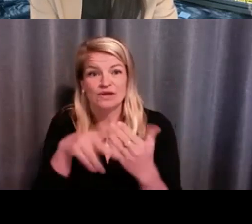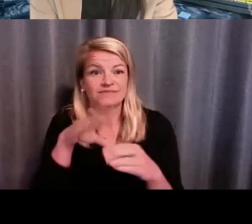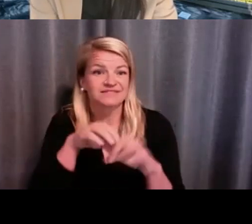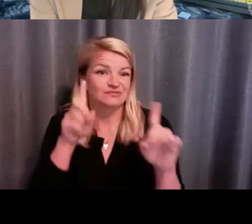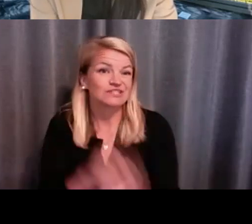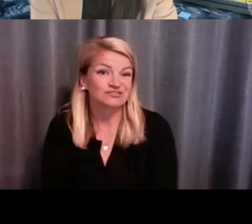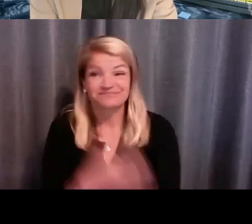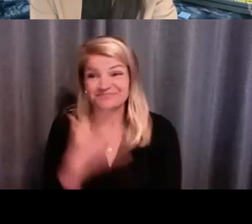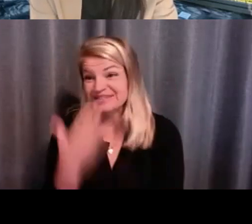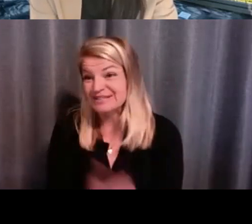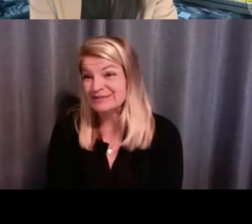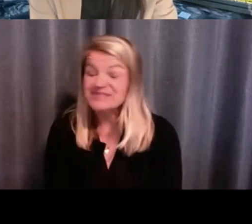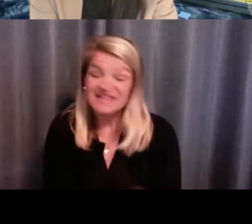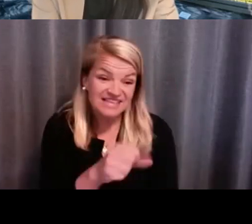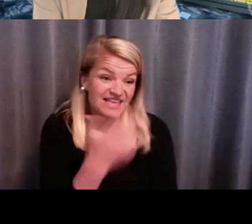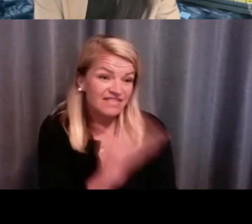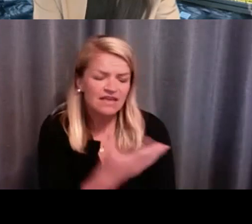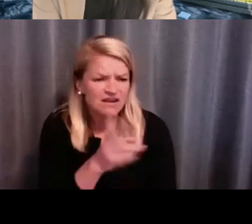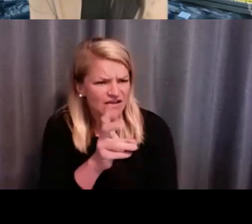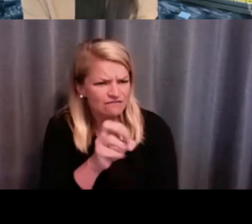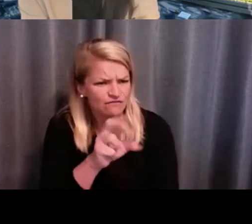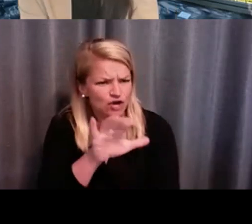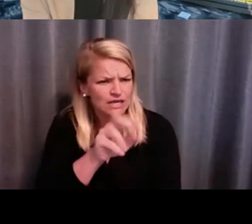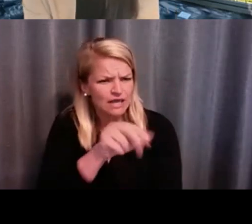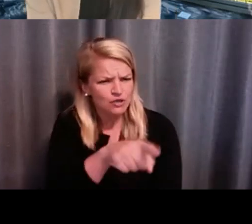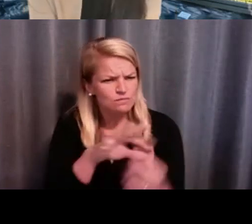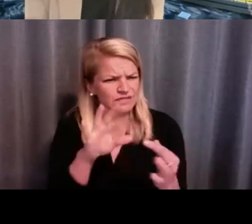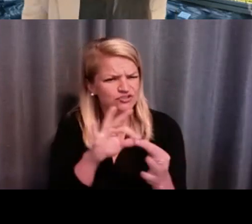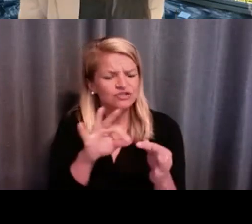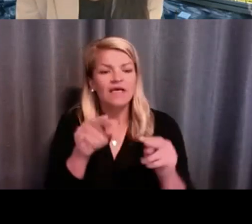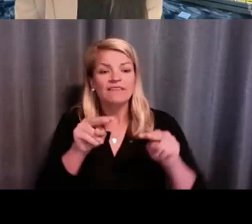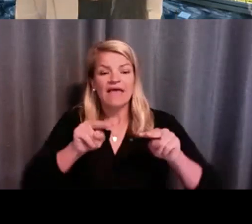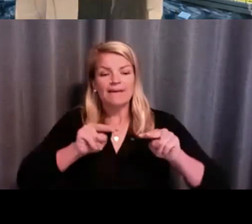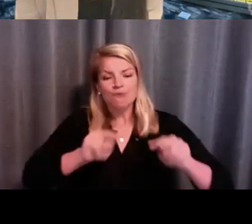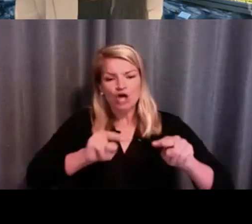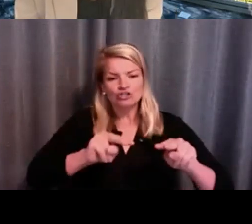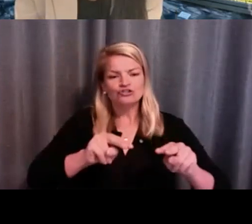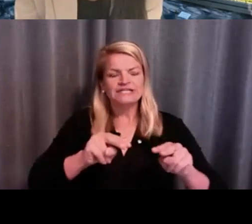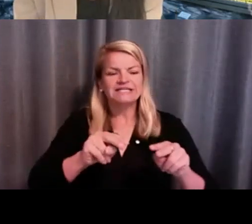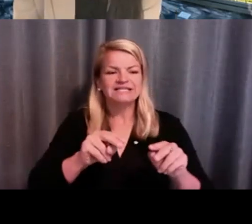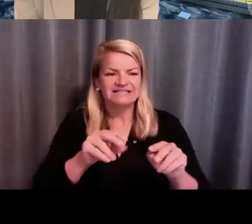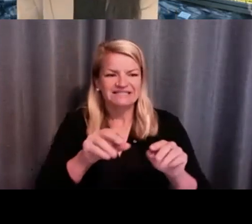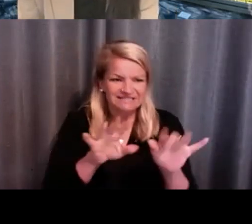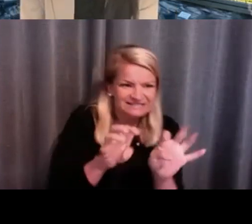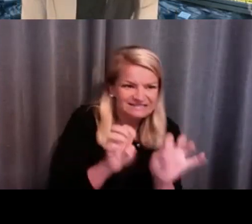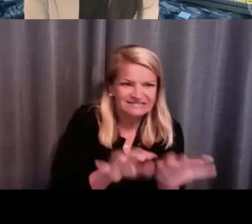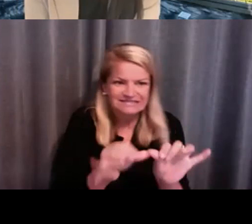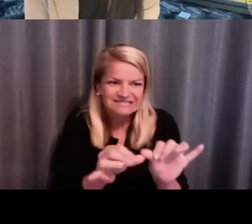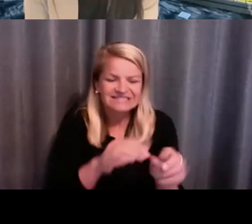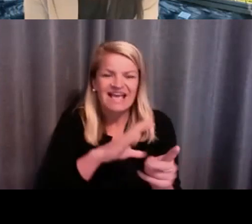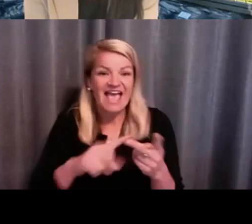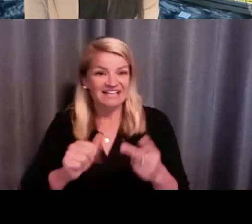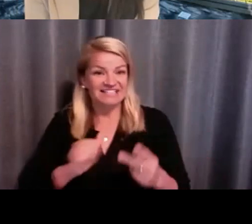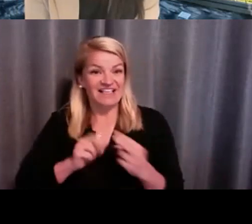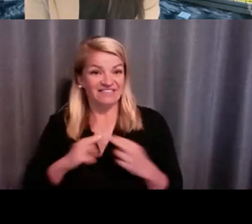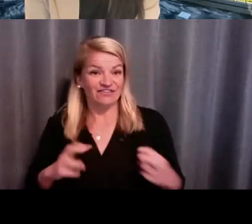Absolutely. Thank you. Veronica, something you mentioned about monitoring and evaluation being self-reflective reminded me of another resource that INEE